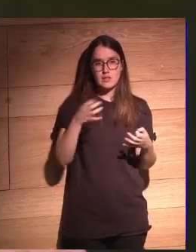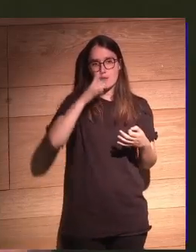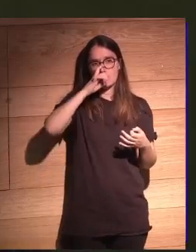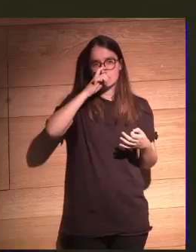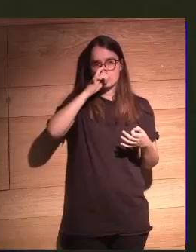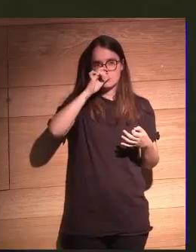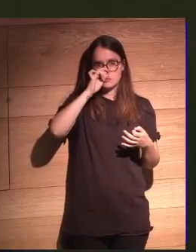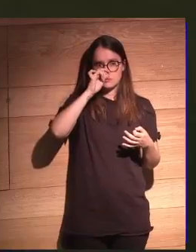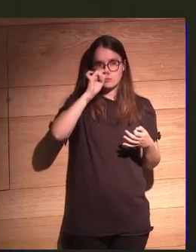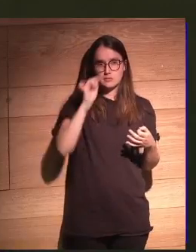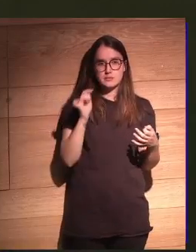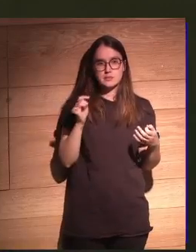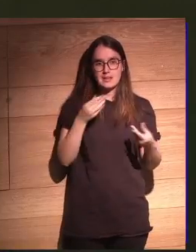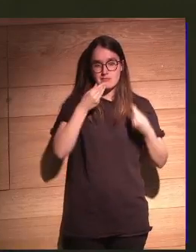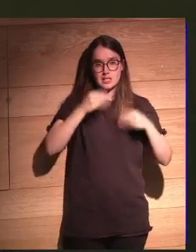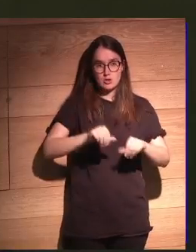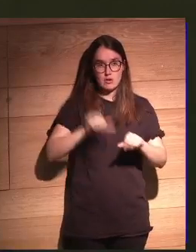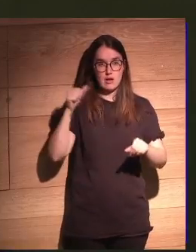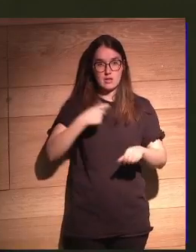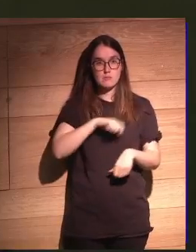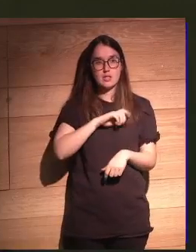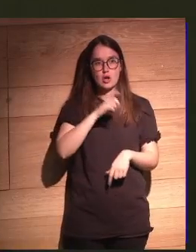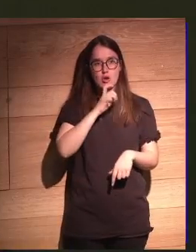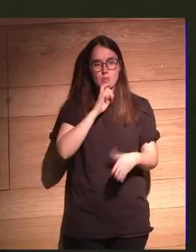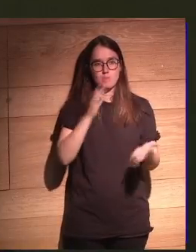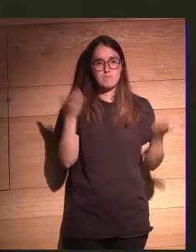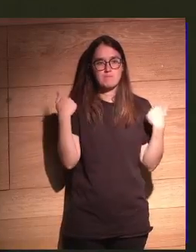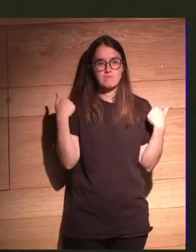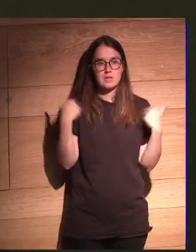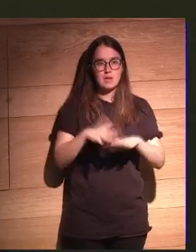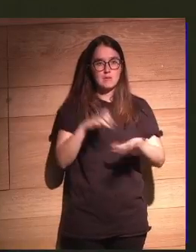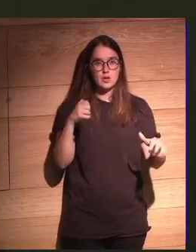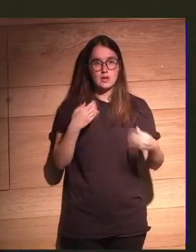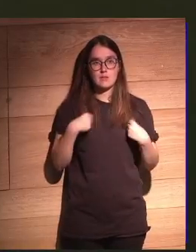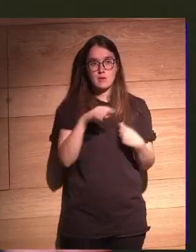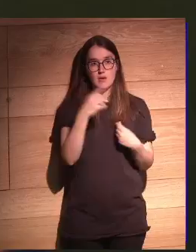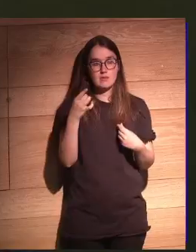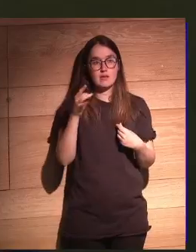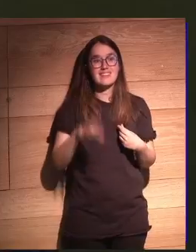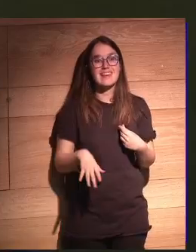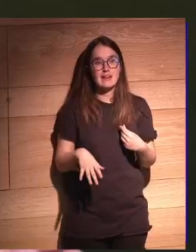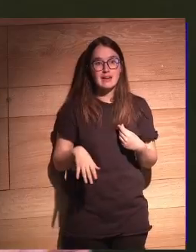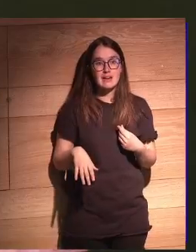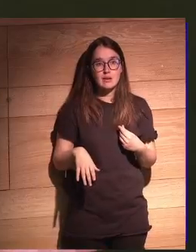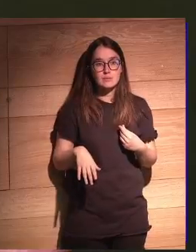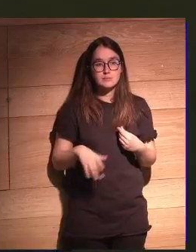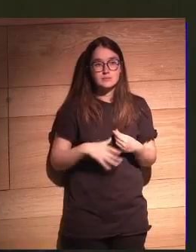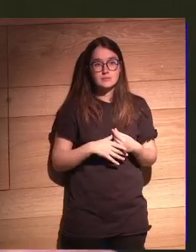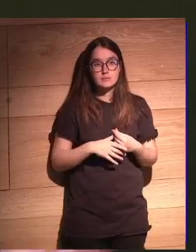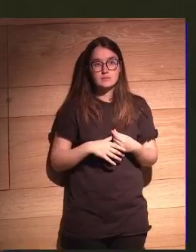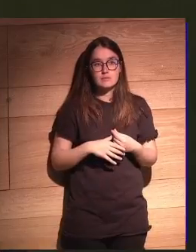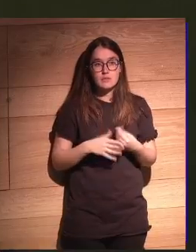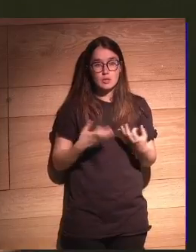real estate market is important. We cannot forget the history of our